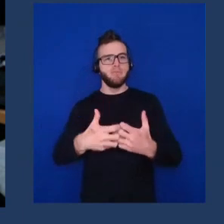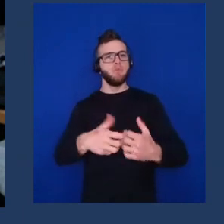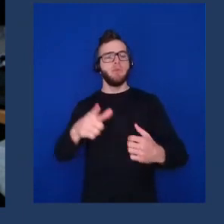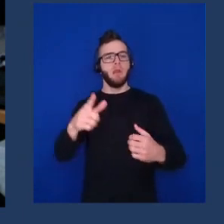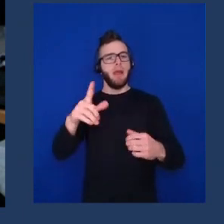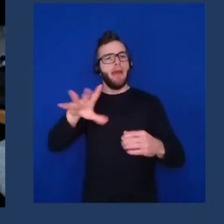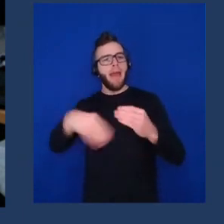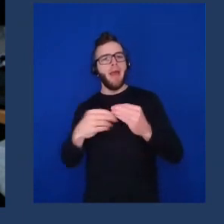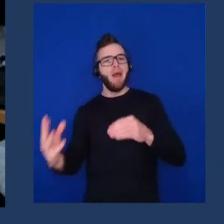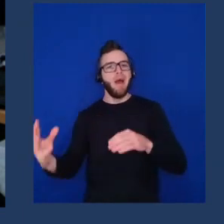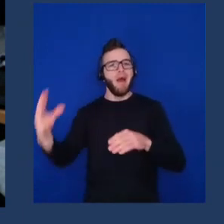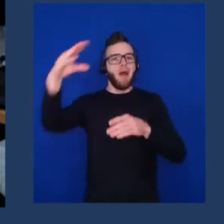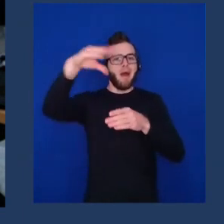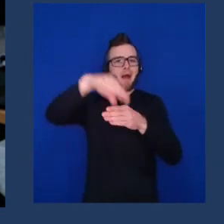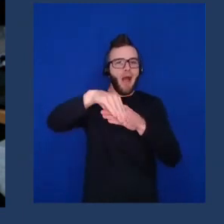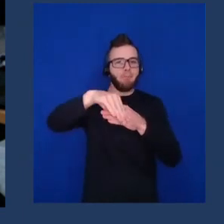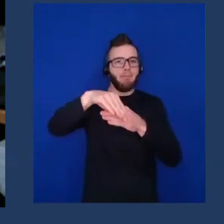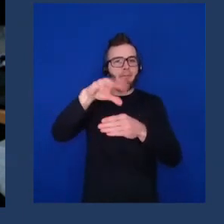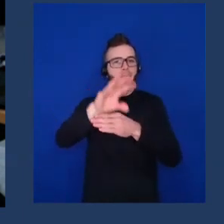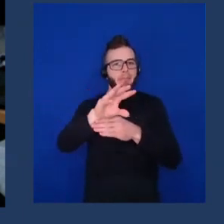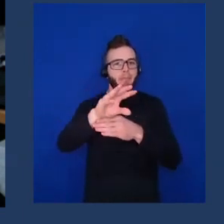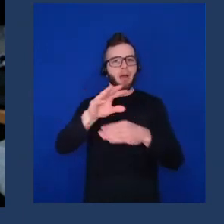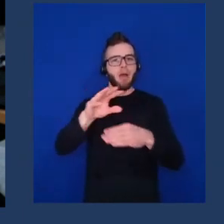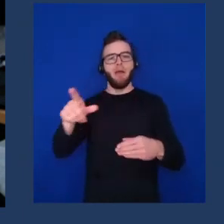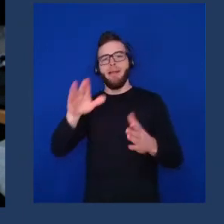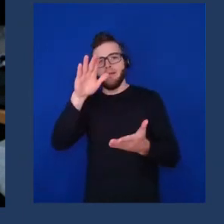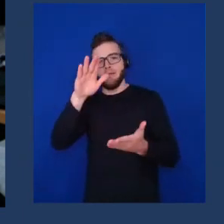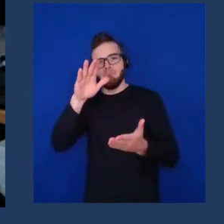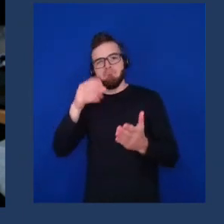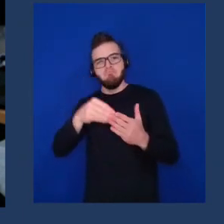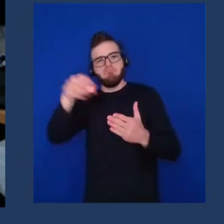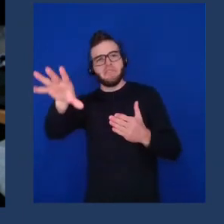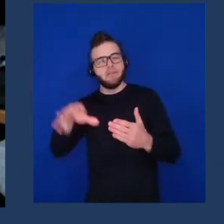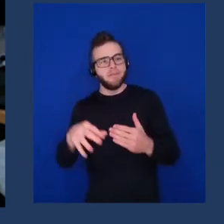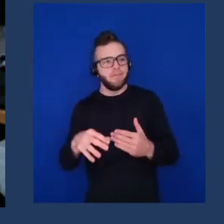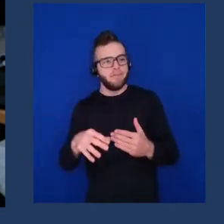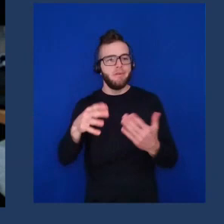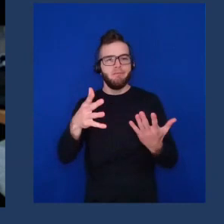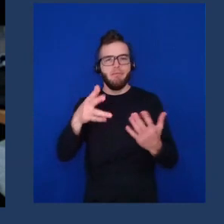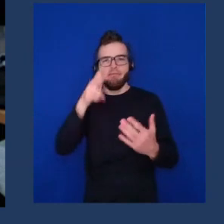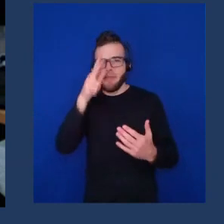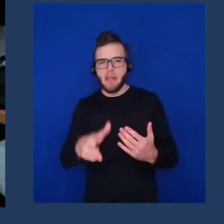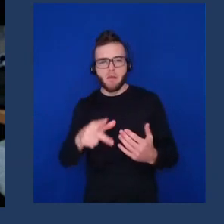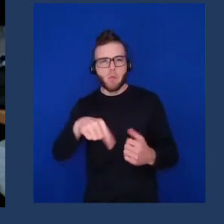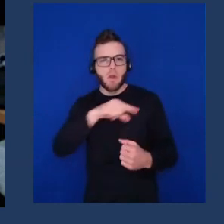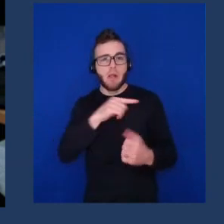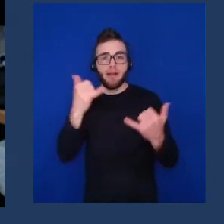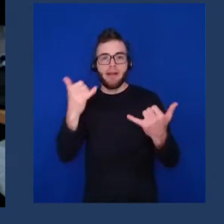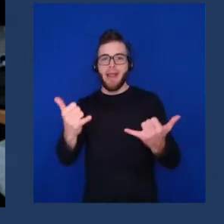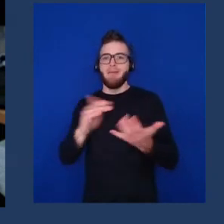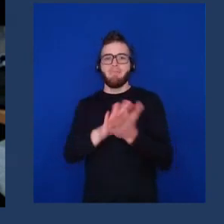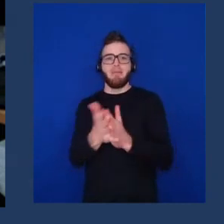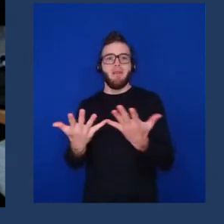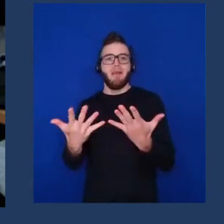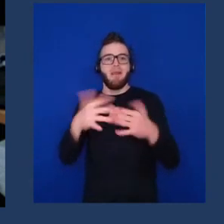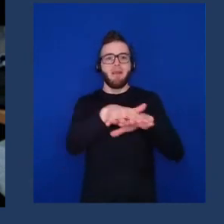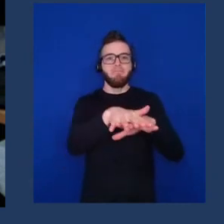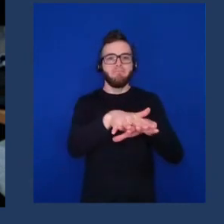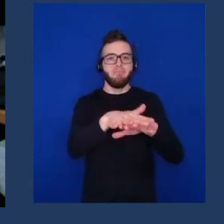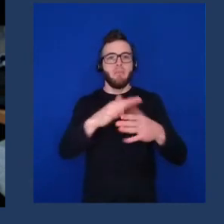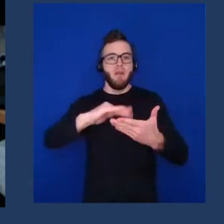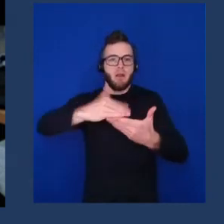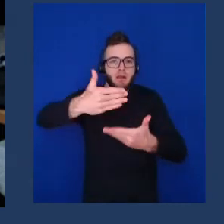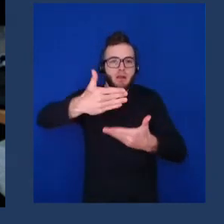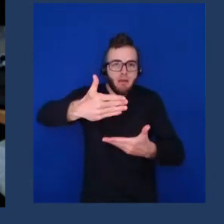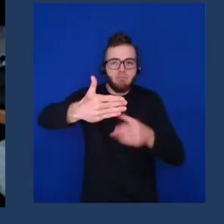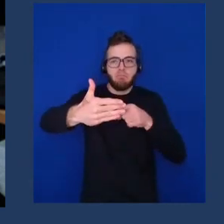then over those past 20 years, we've seen them integrated into more devices, they're higher quality, that sort of thing. And then today, you've